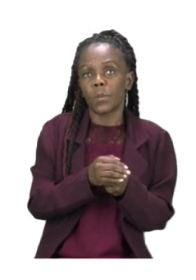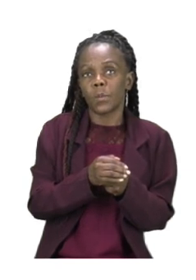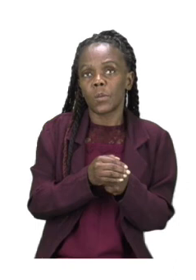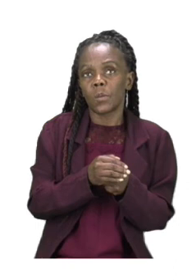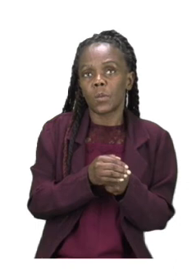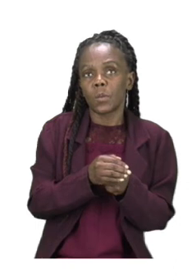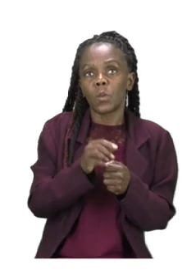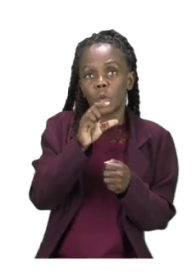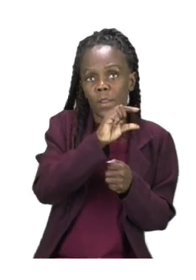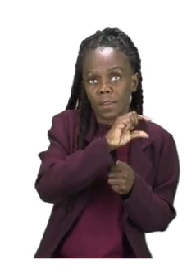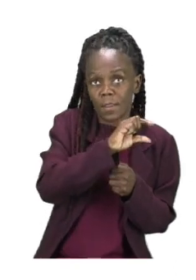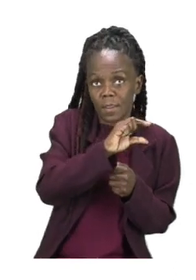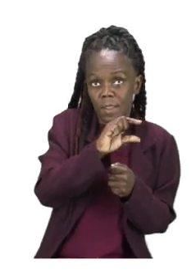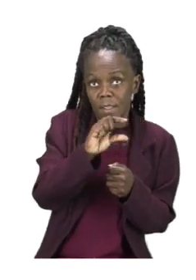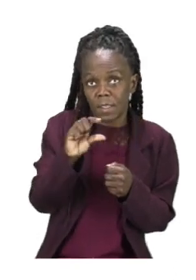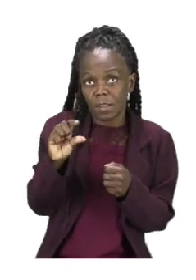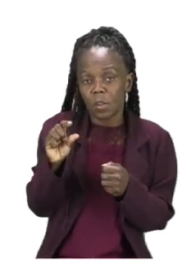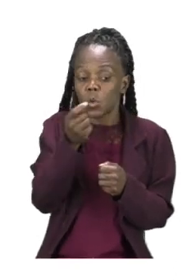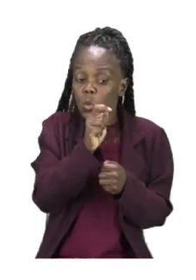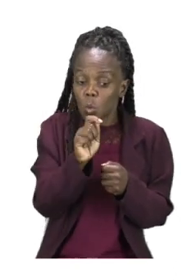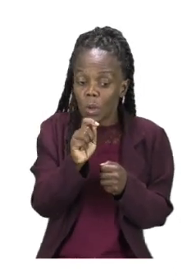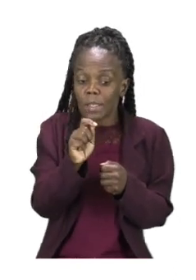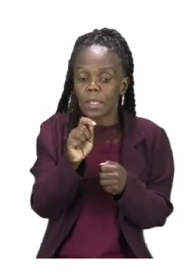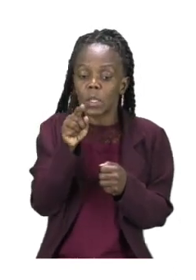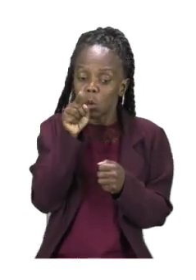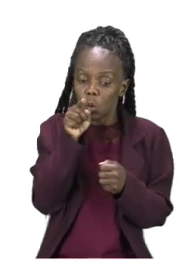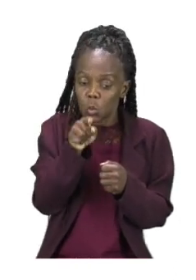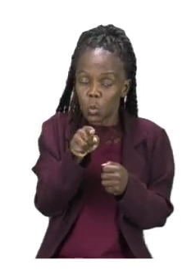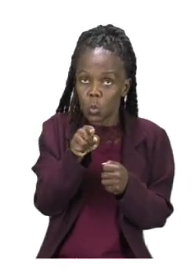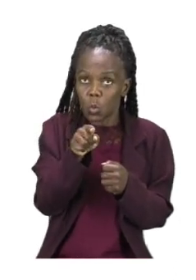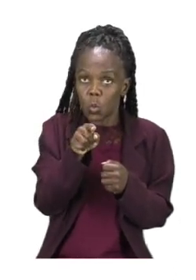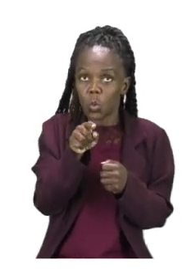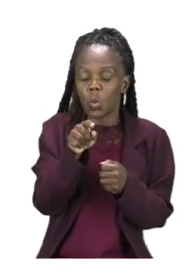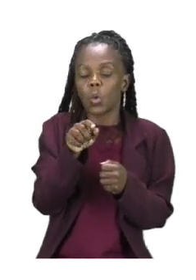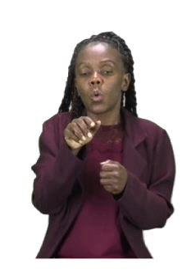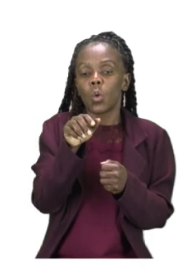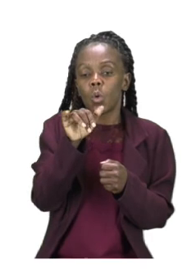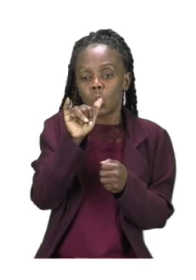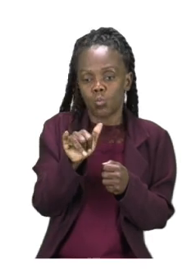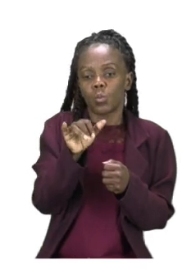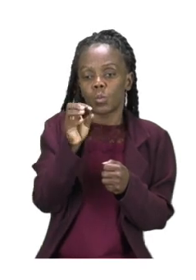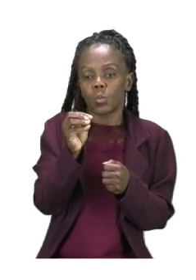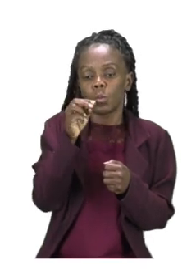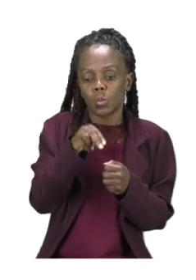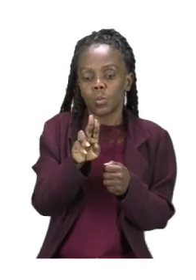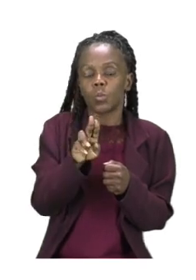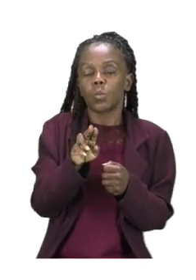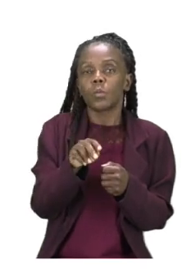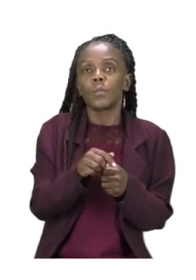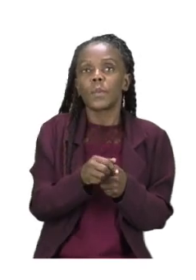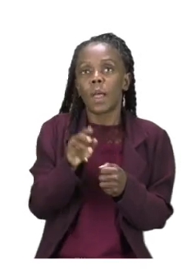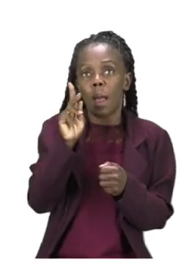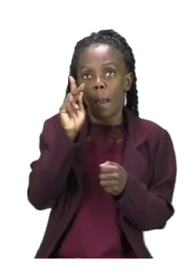sentence will be complete with the words, you are Pam. The rest